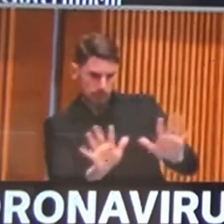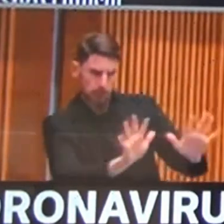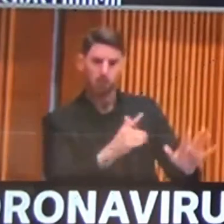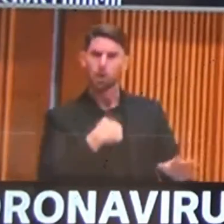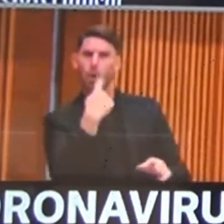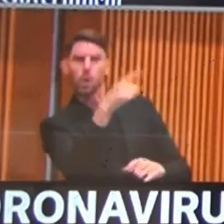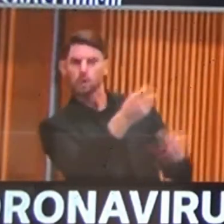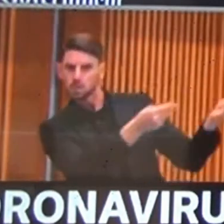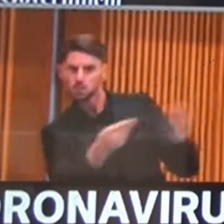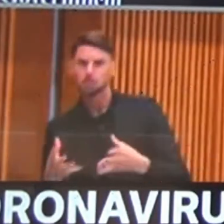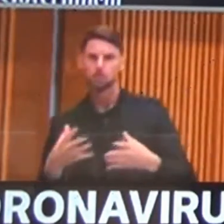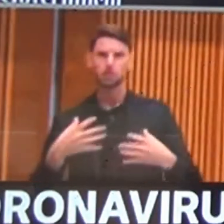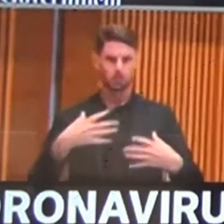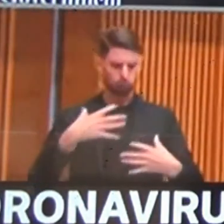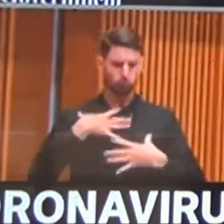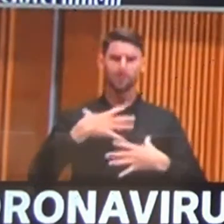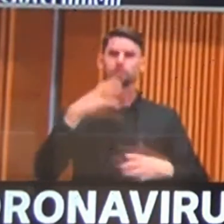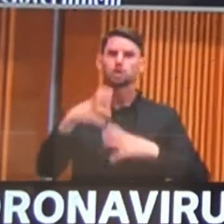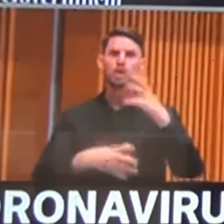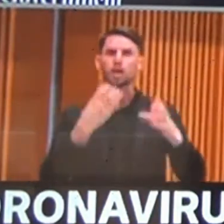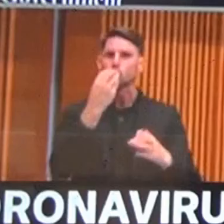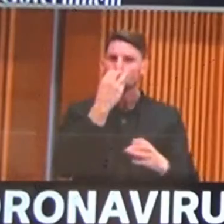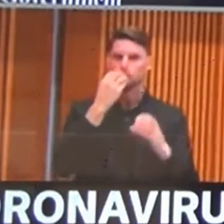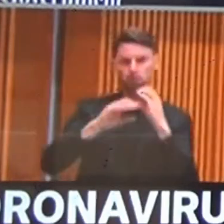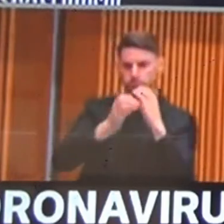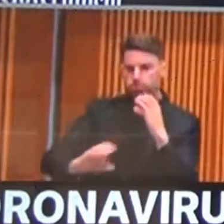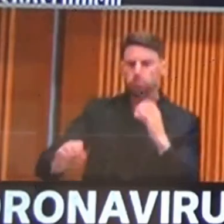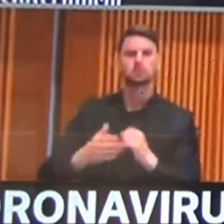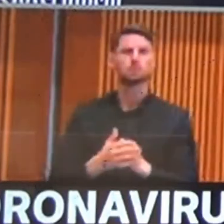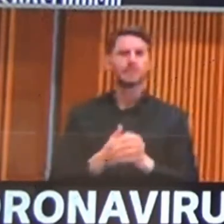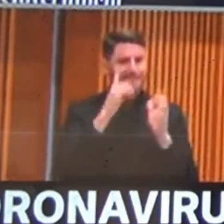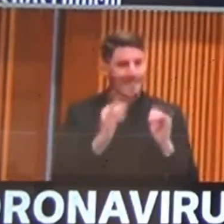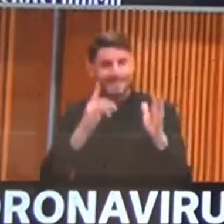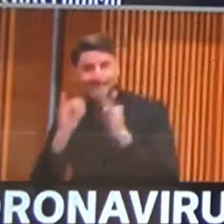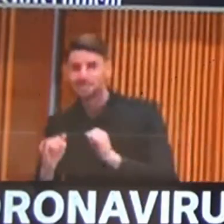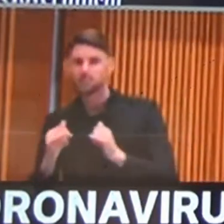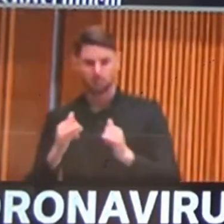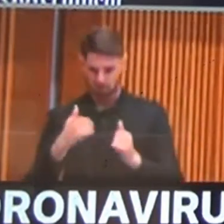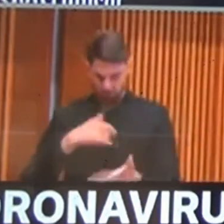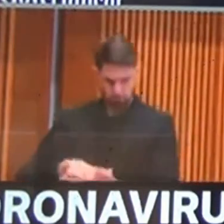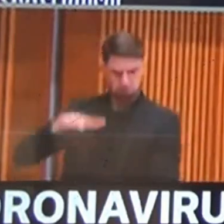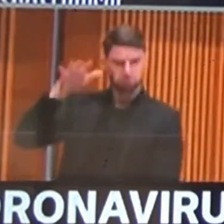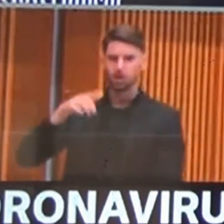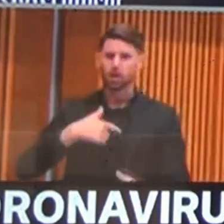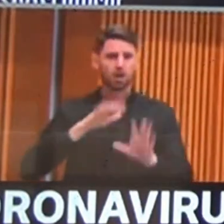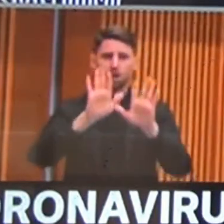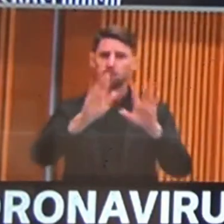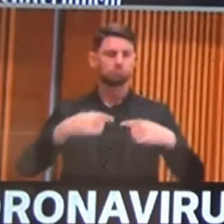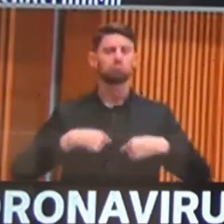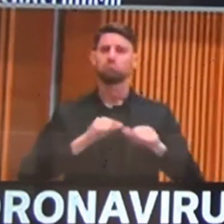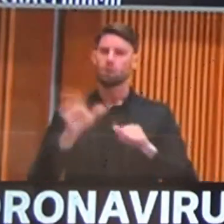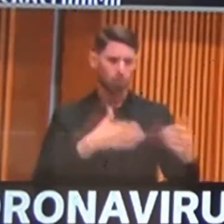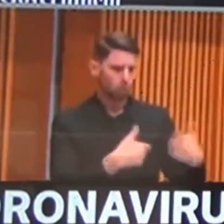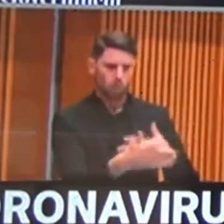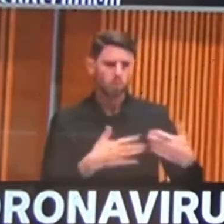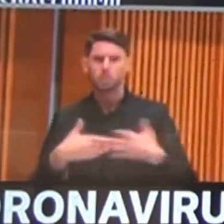things, testing kits and PPE, or all the other elements of the Australian